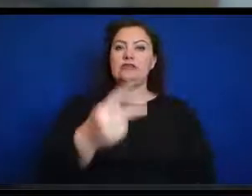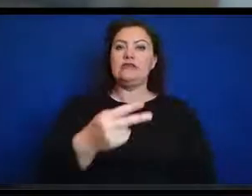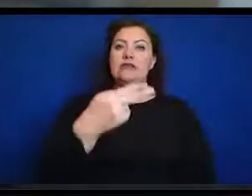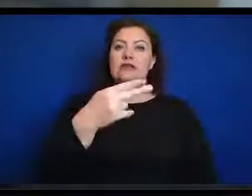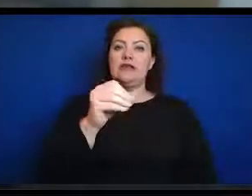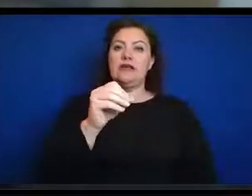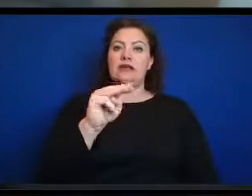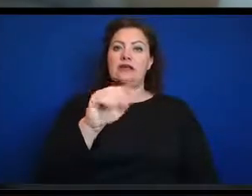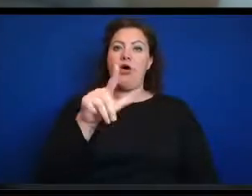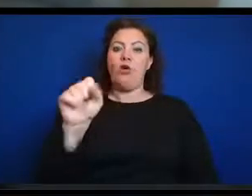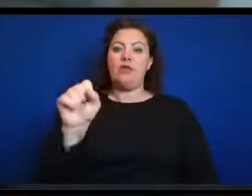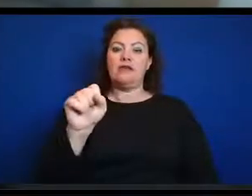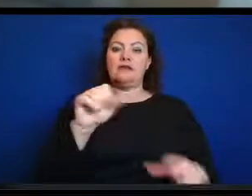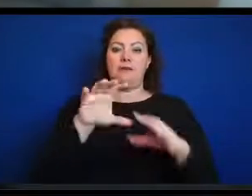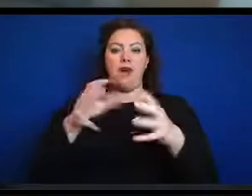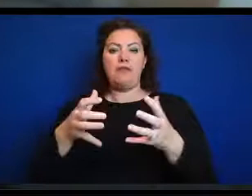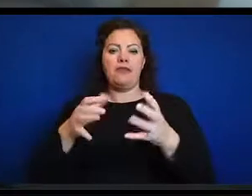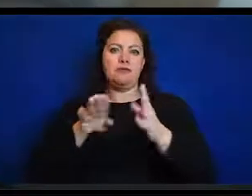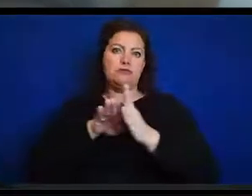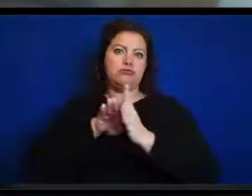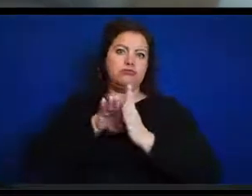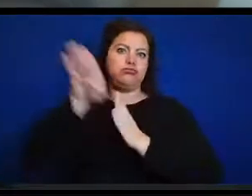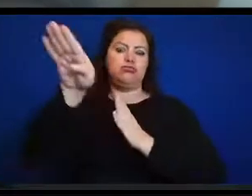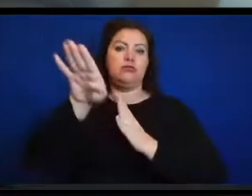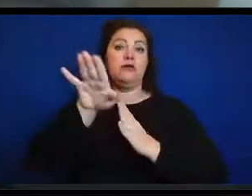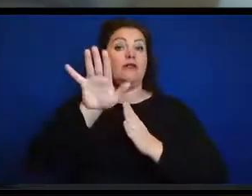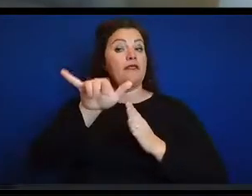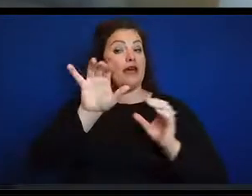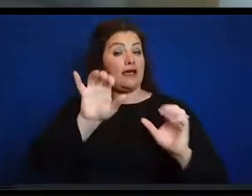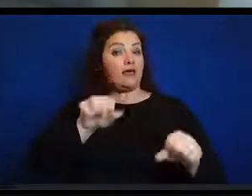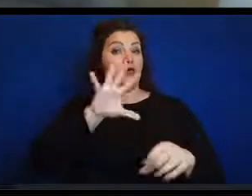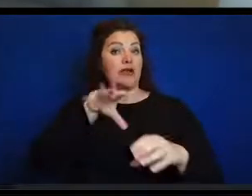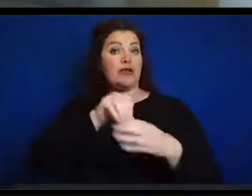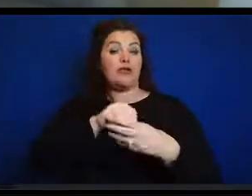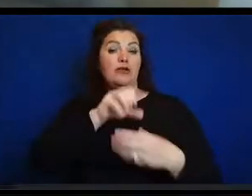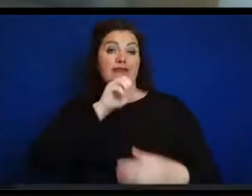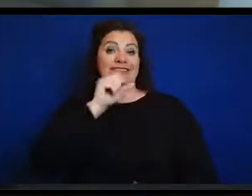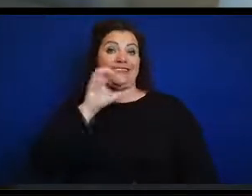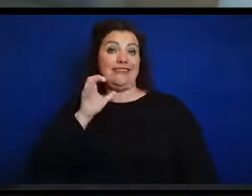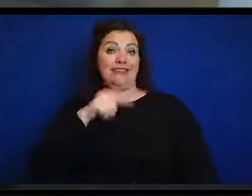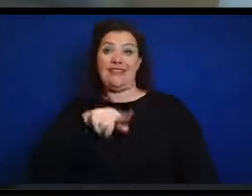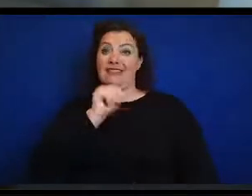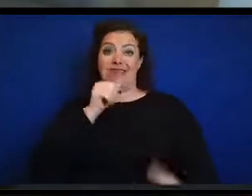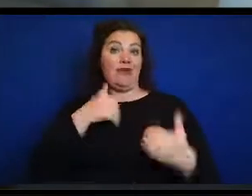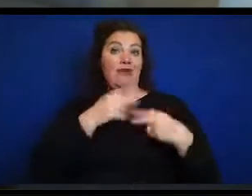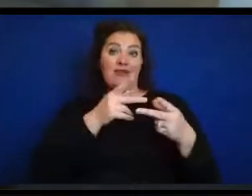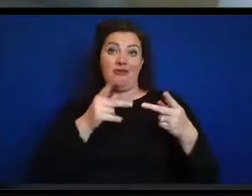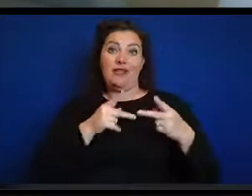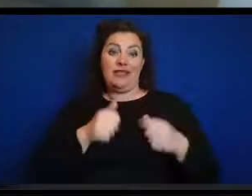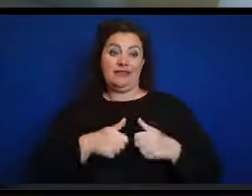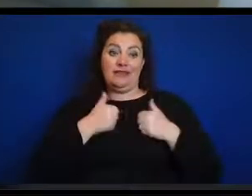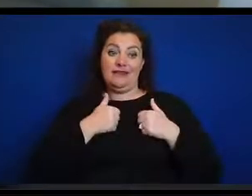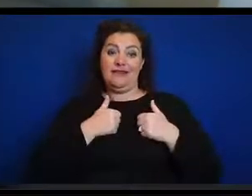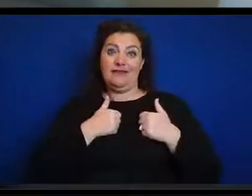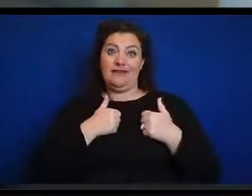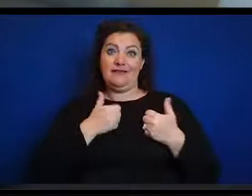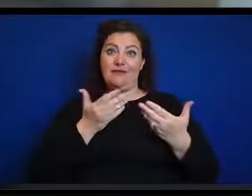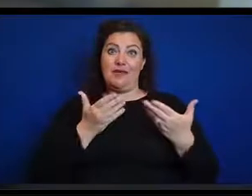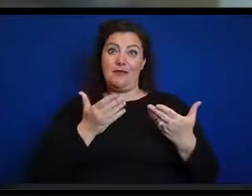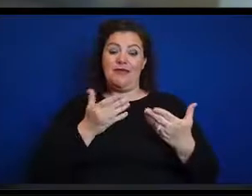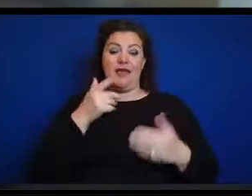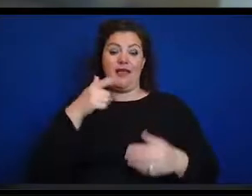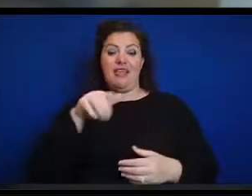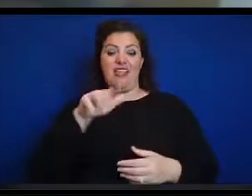burgeoning, which could include seniors who no longer have a place to dwell, are